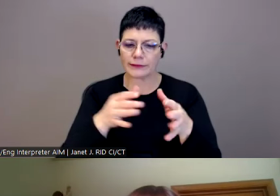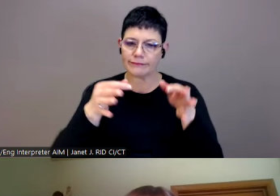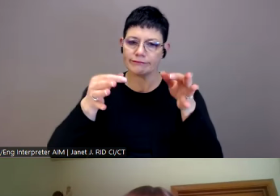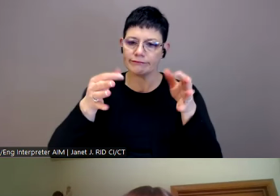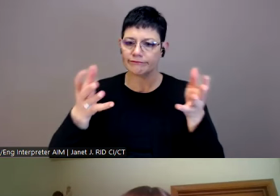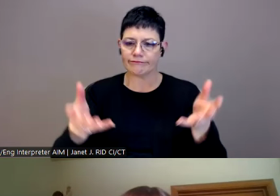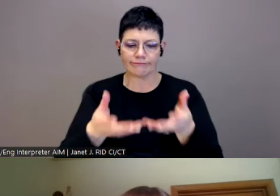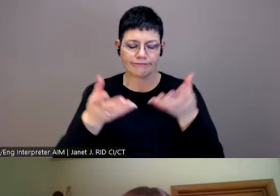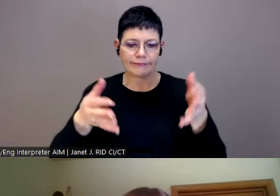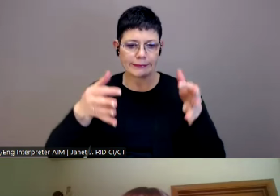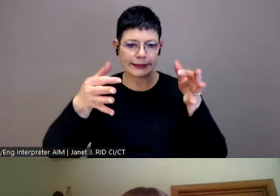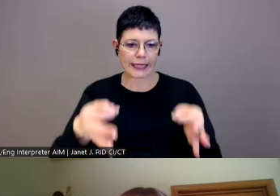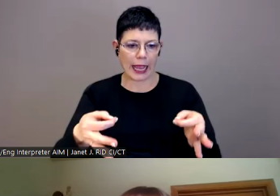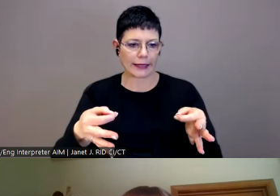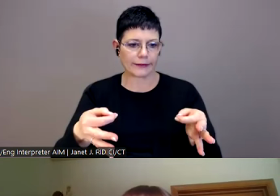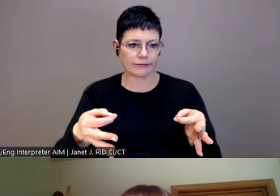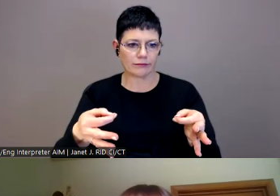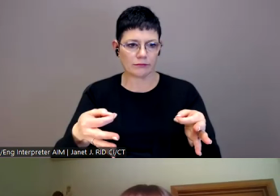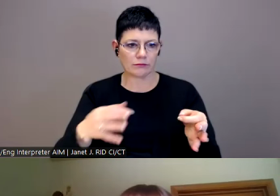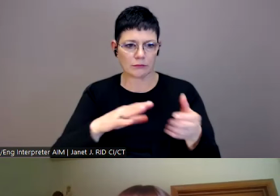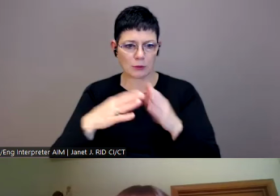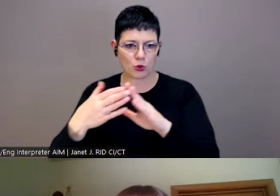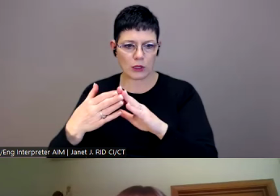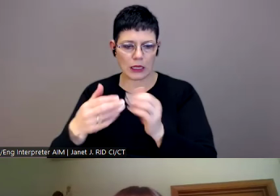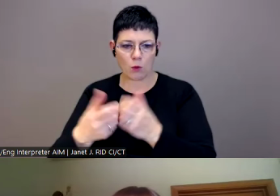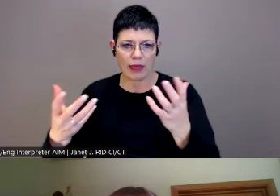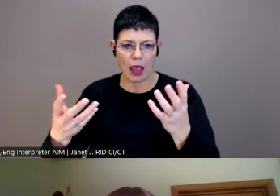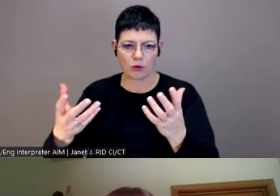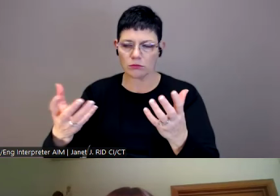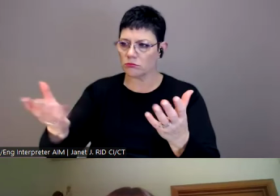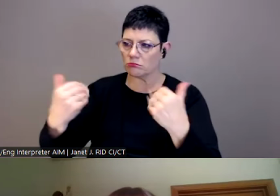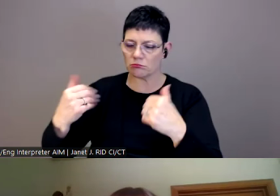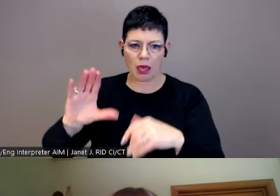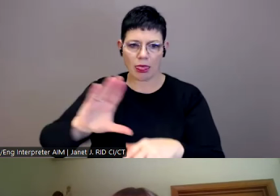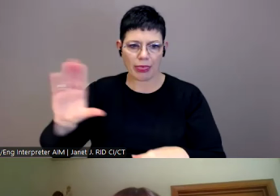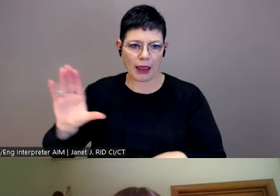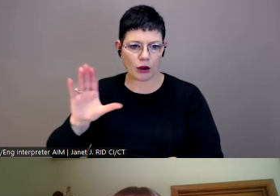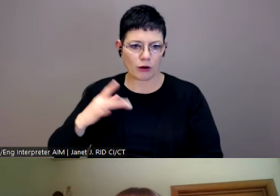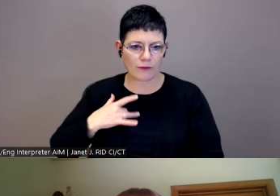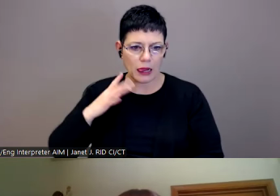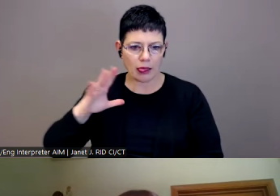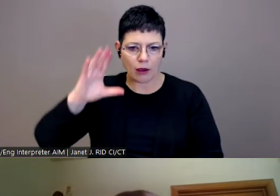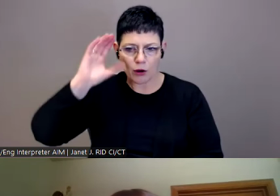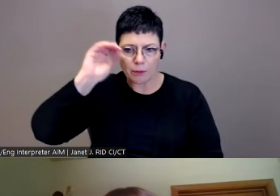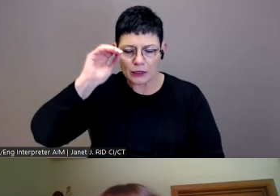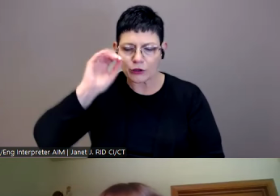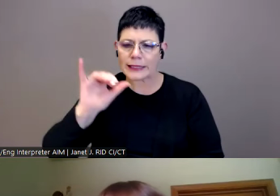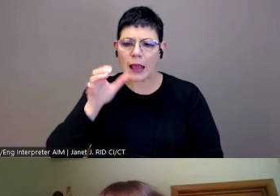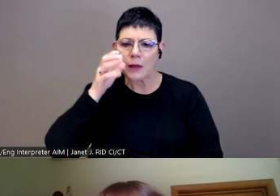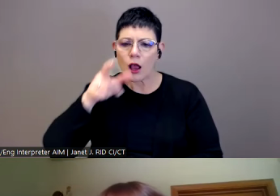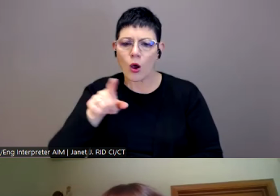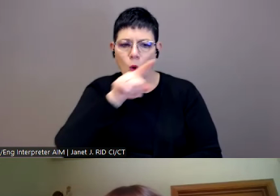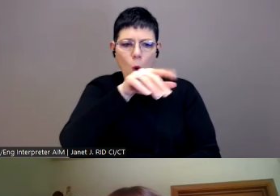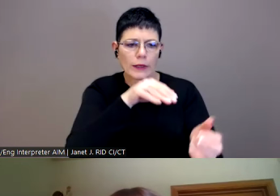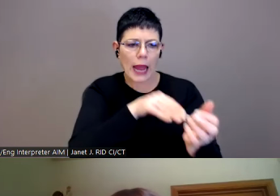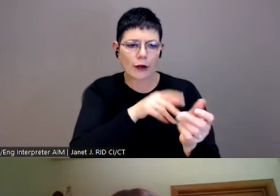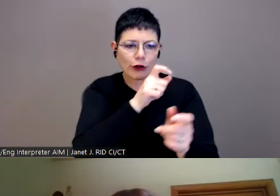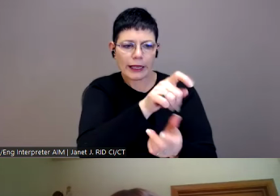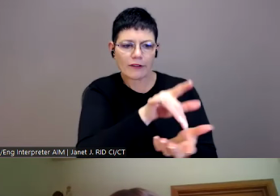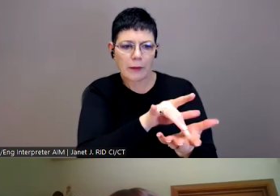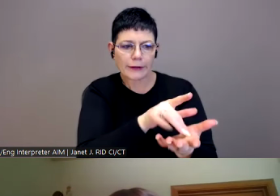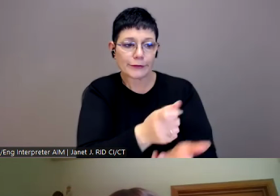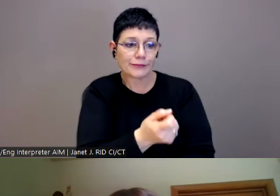the treatment for the community without listening to the community. It's sort of like going to the doctor and the doctor giving you some medicine and you